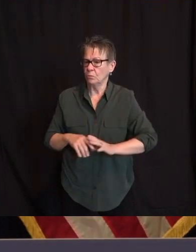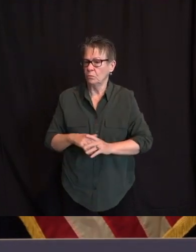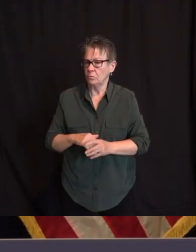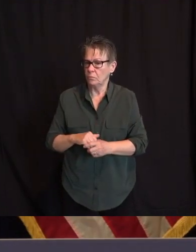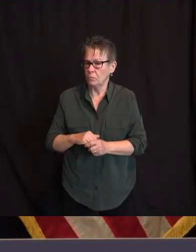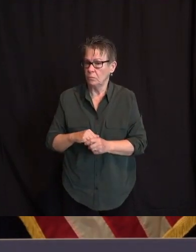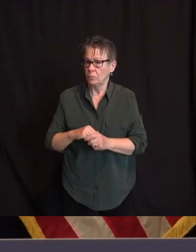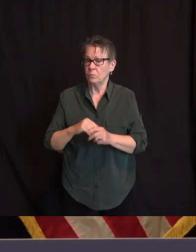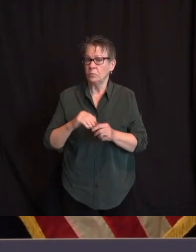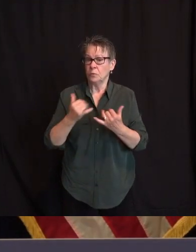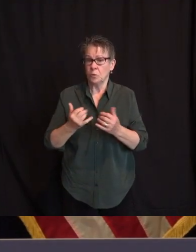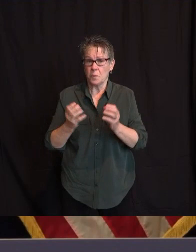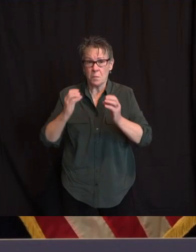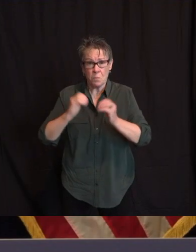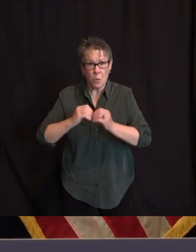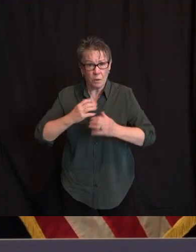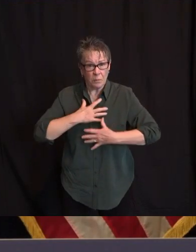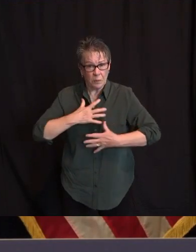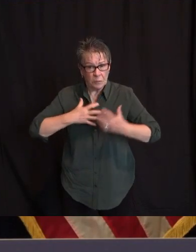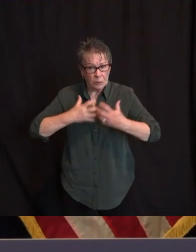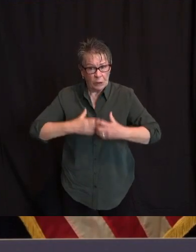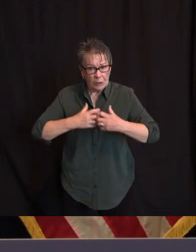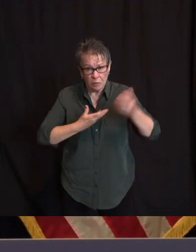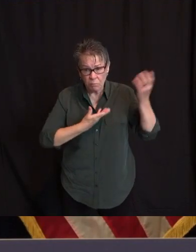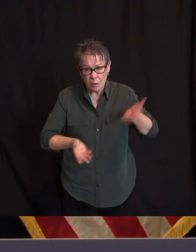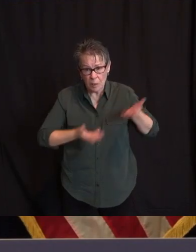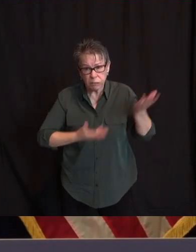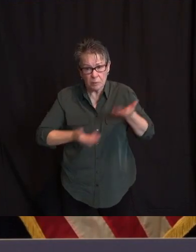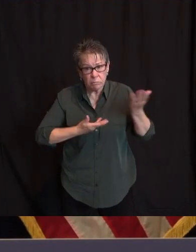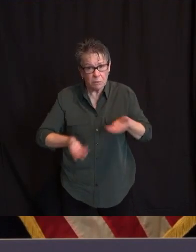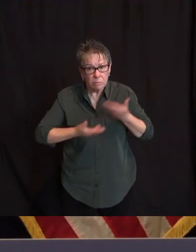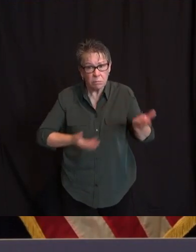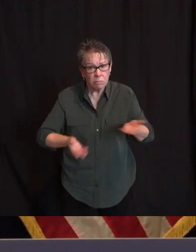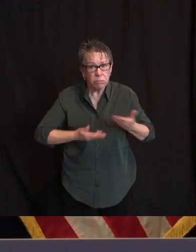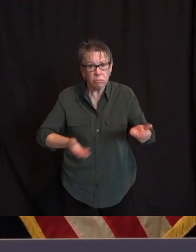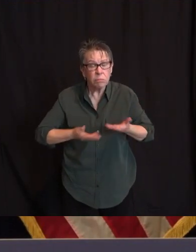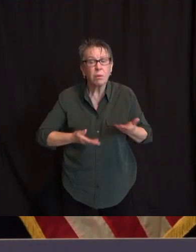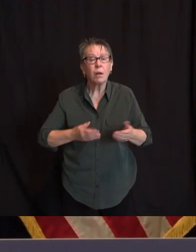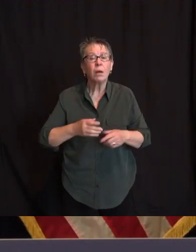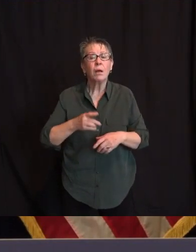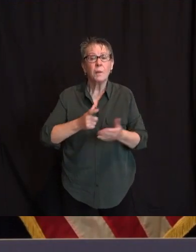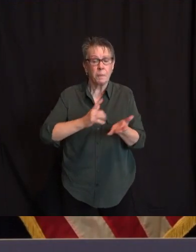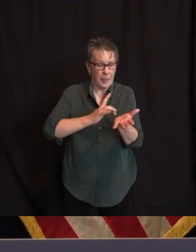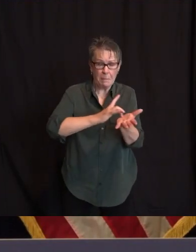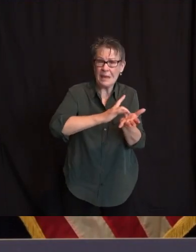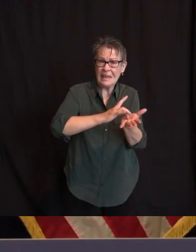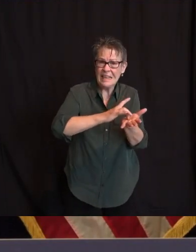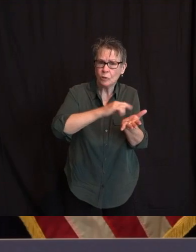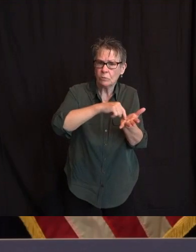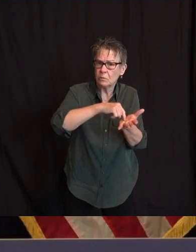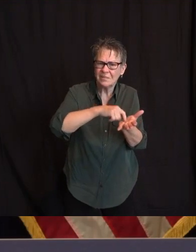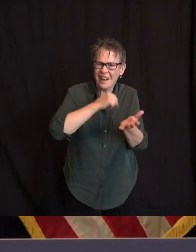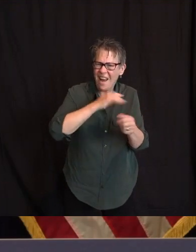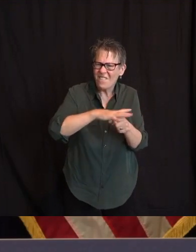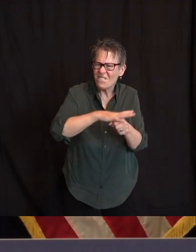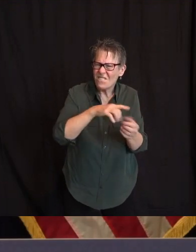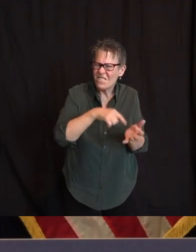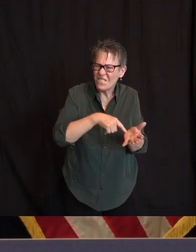that hospitals are facing a shortage of medications needed to keep patients on ventilators and treat their symptoms. What is the state doing to address this